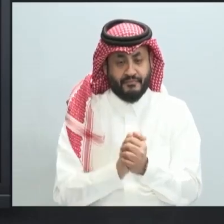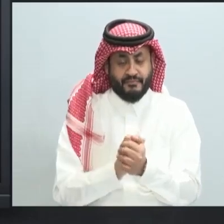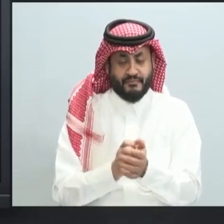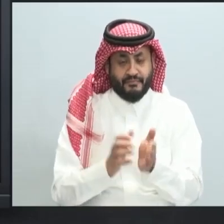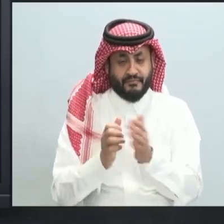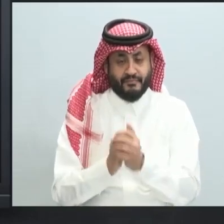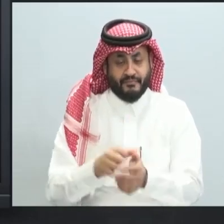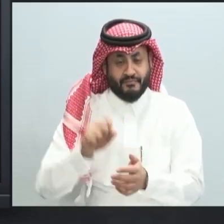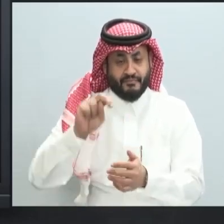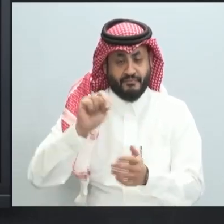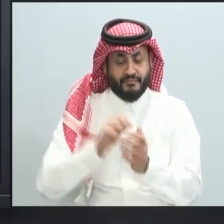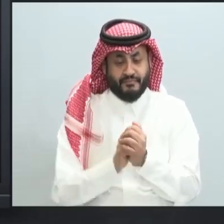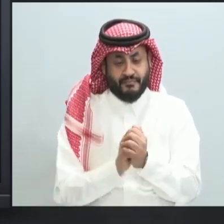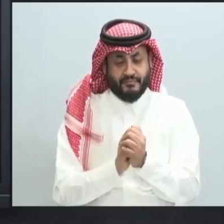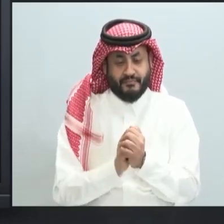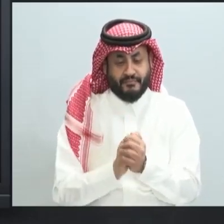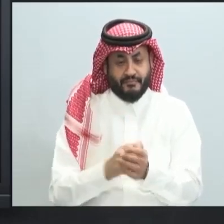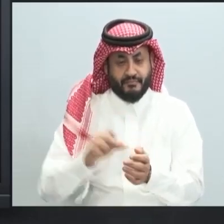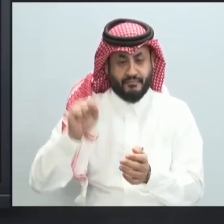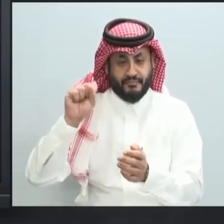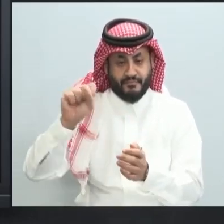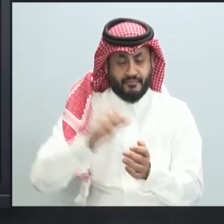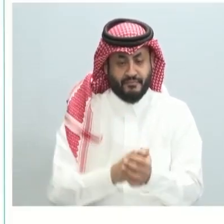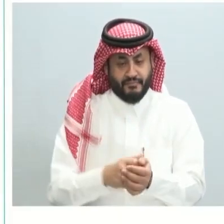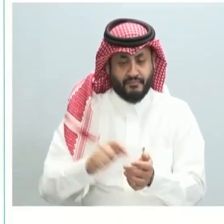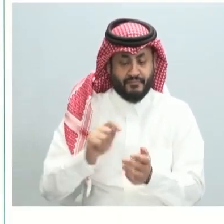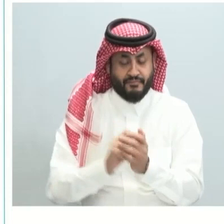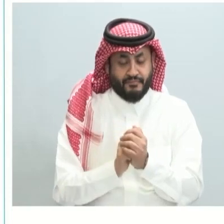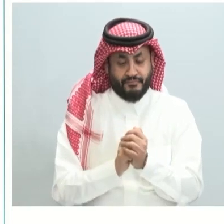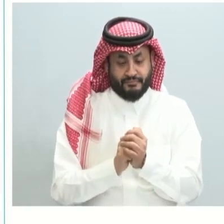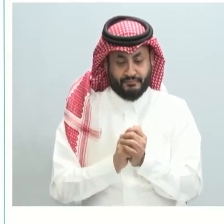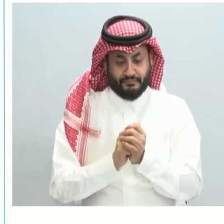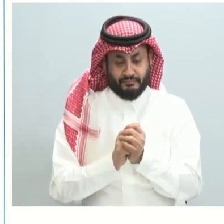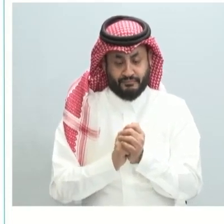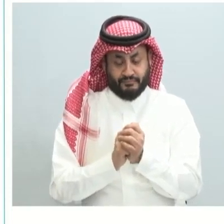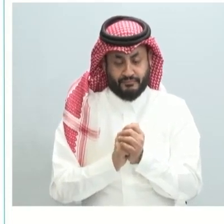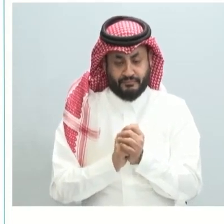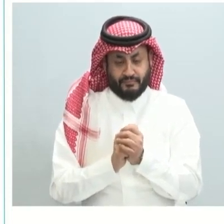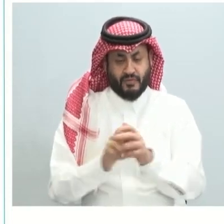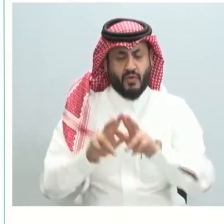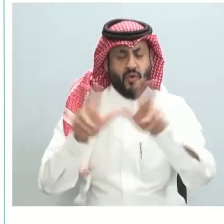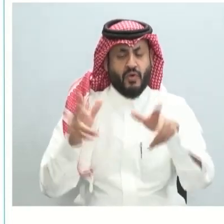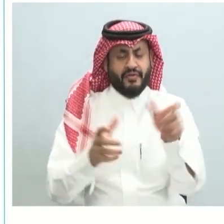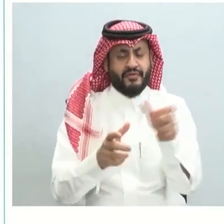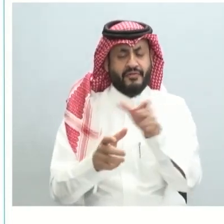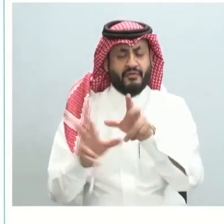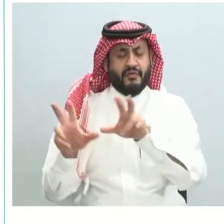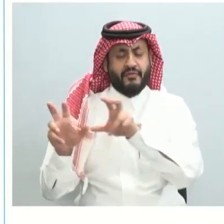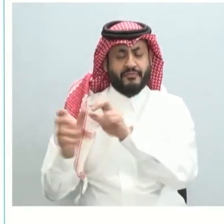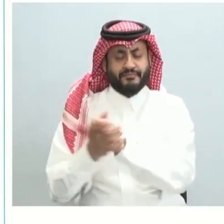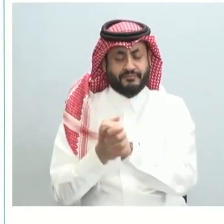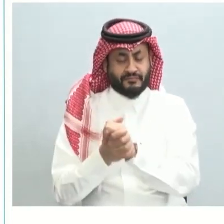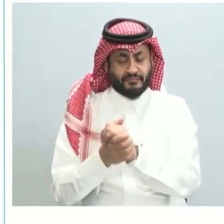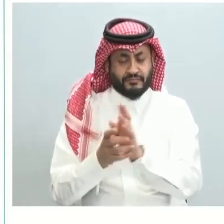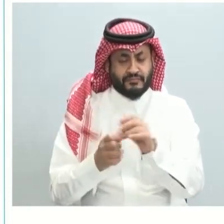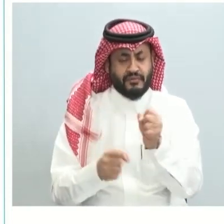even SN and S and T. So all of these sets of letters, usually we use